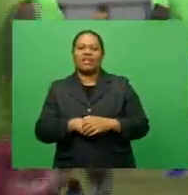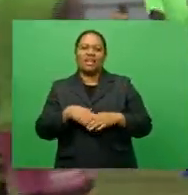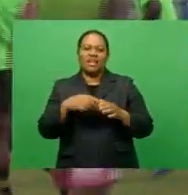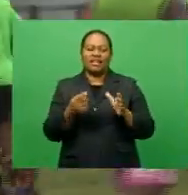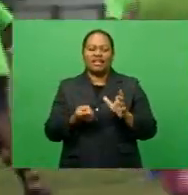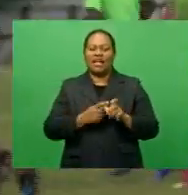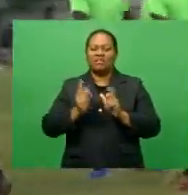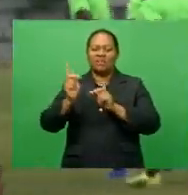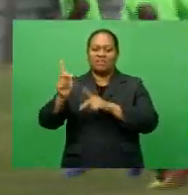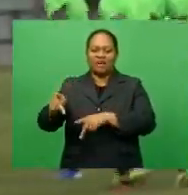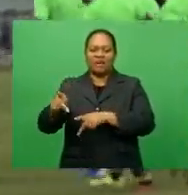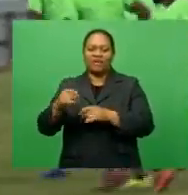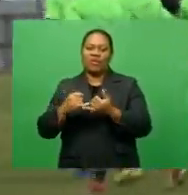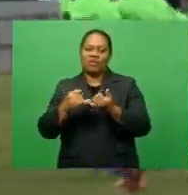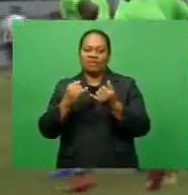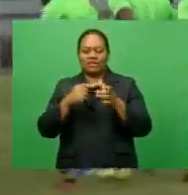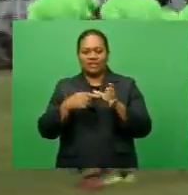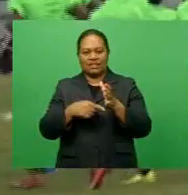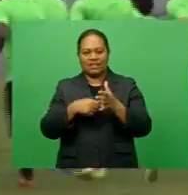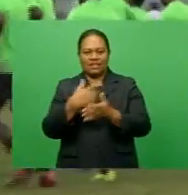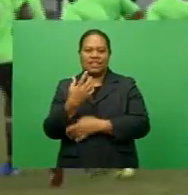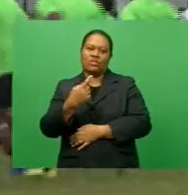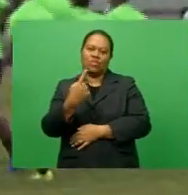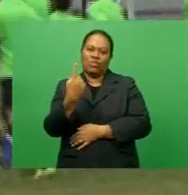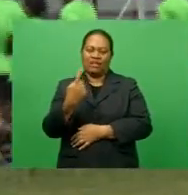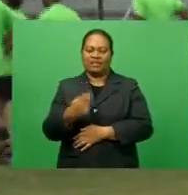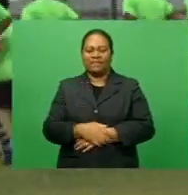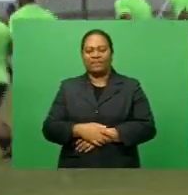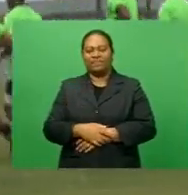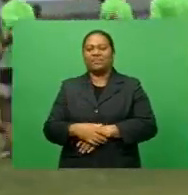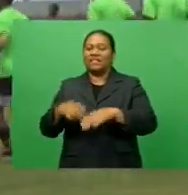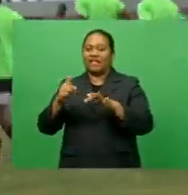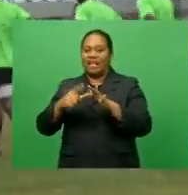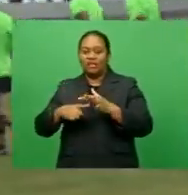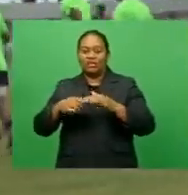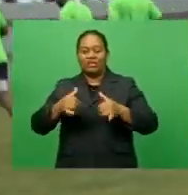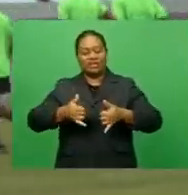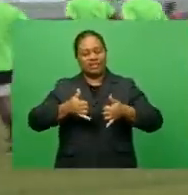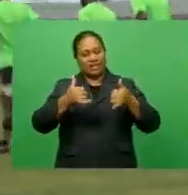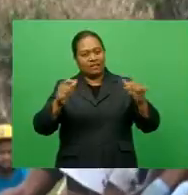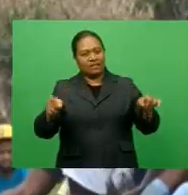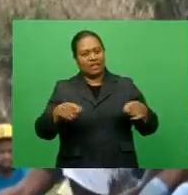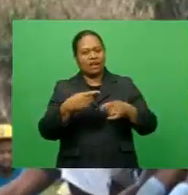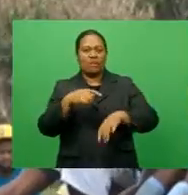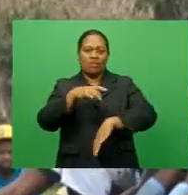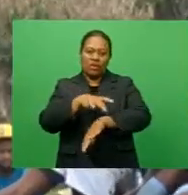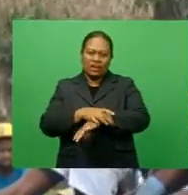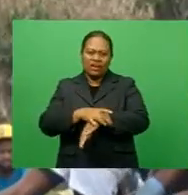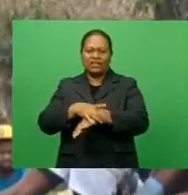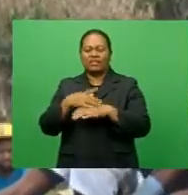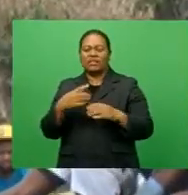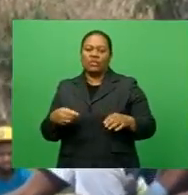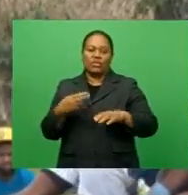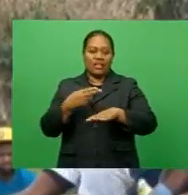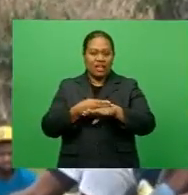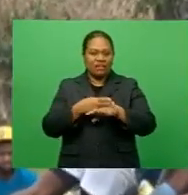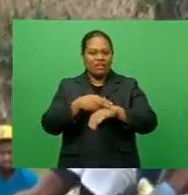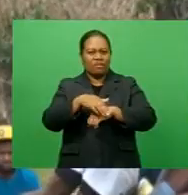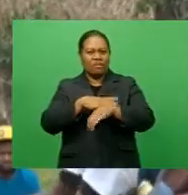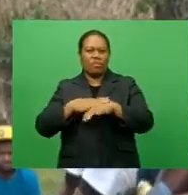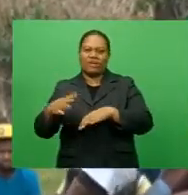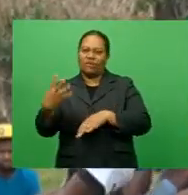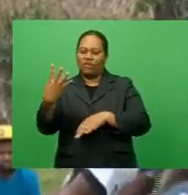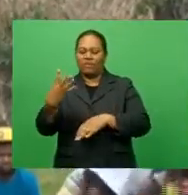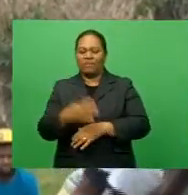on Saturday at 1:30 p.m. While in the Escort Shield final, Police Blues will face Freshet Navy Blue at